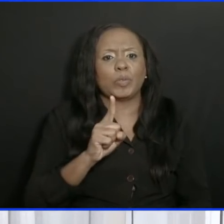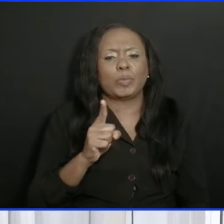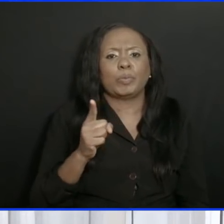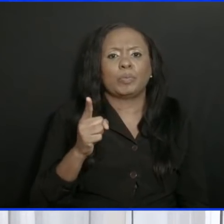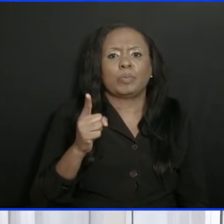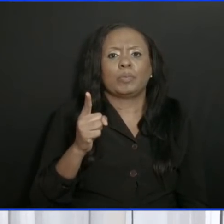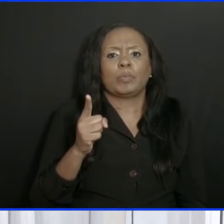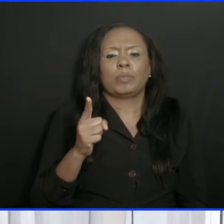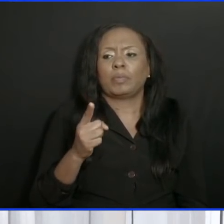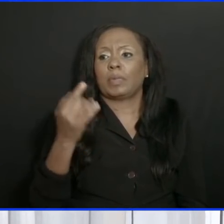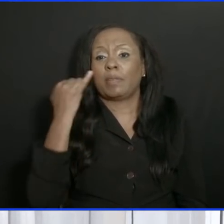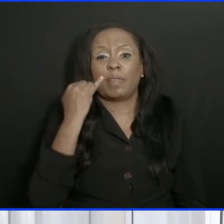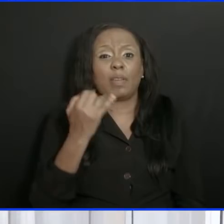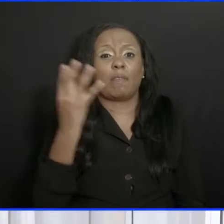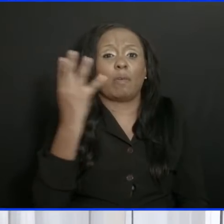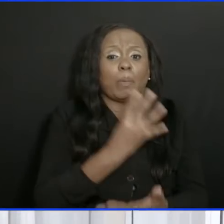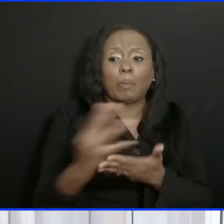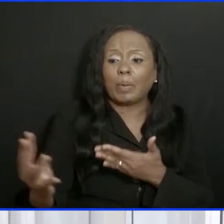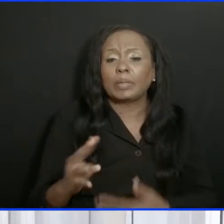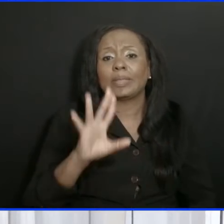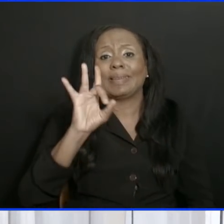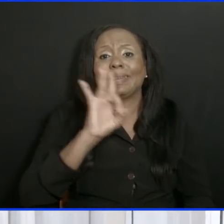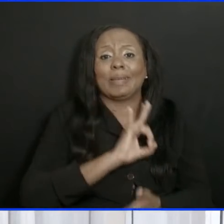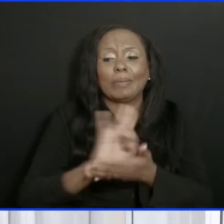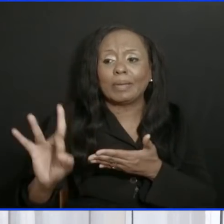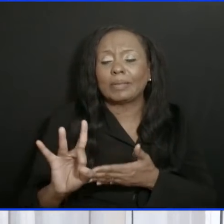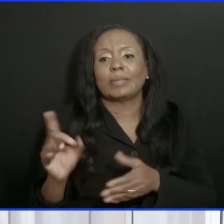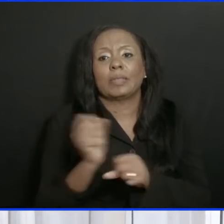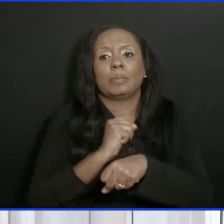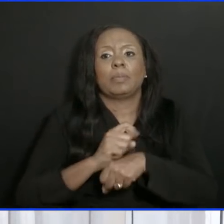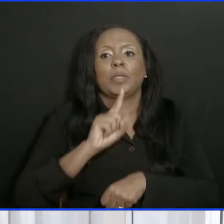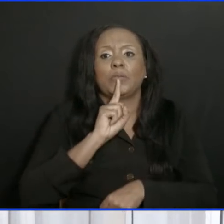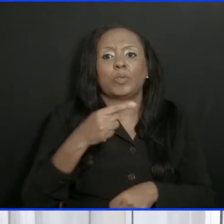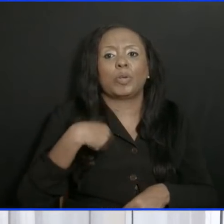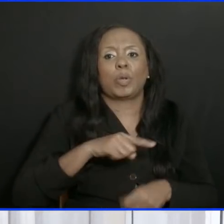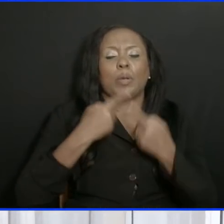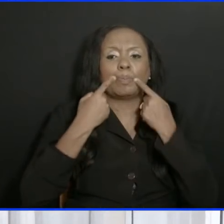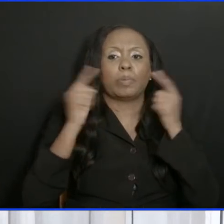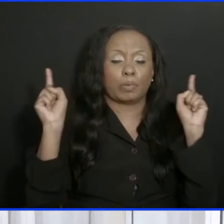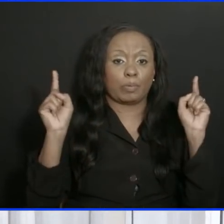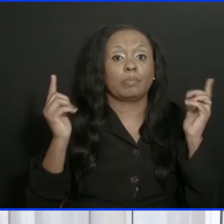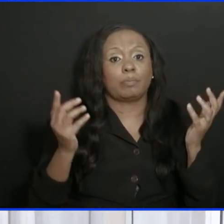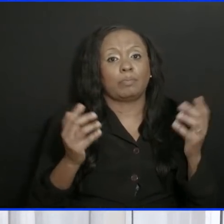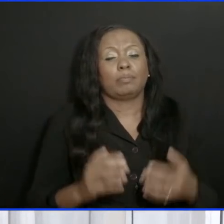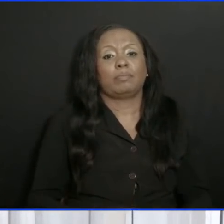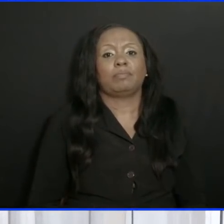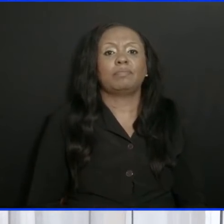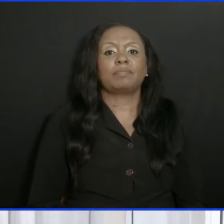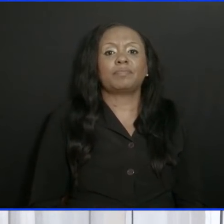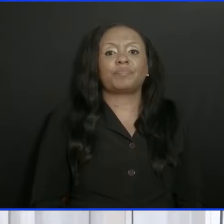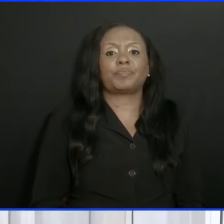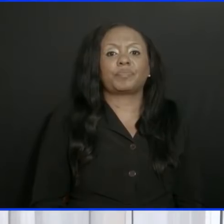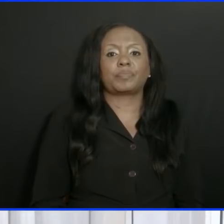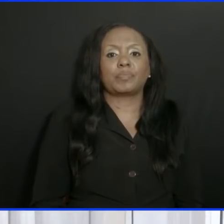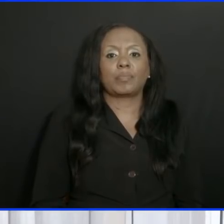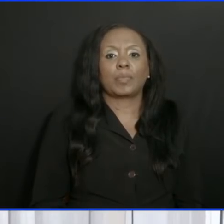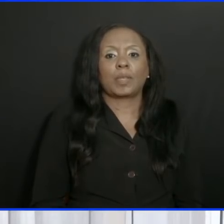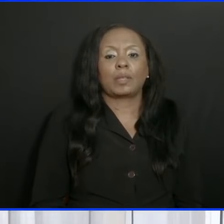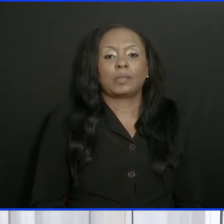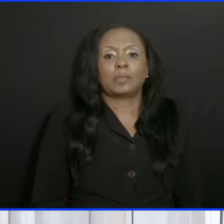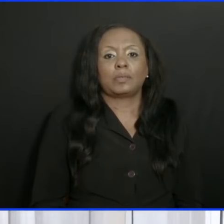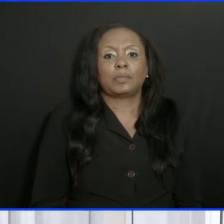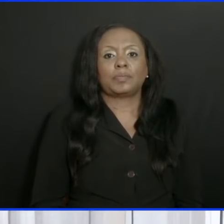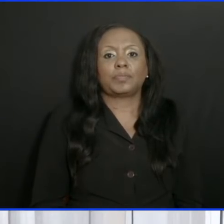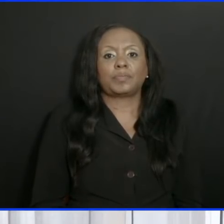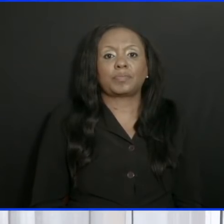whether it is 4 weeks or 8 weeks, ensure that we get through this period. By the same token, we continue to be vigilant